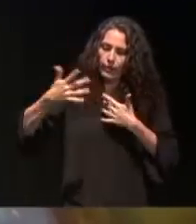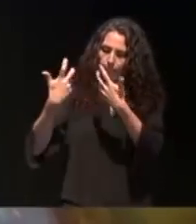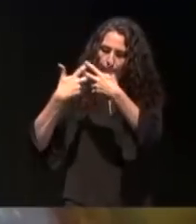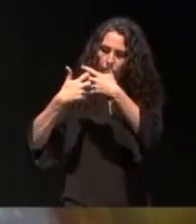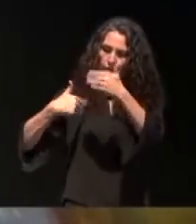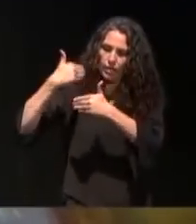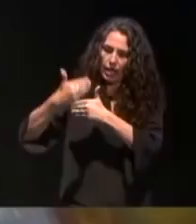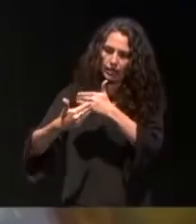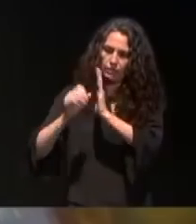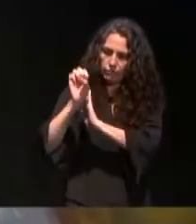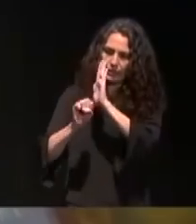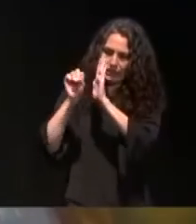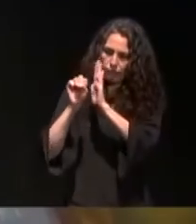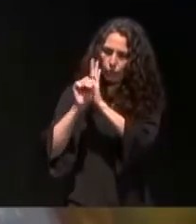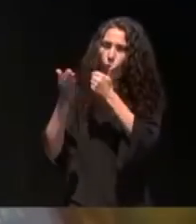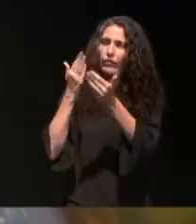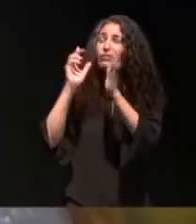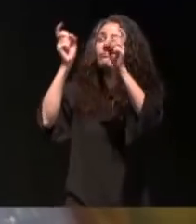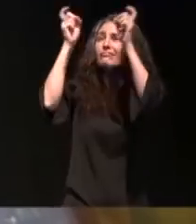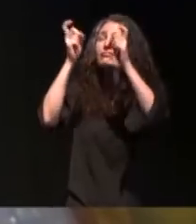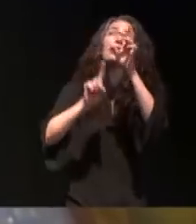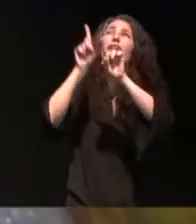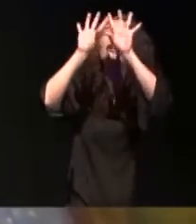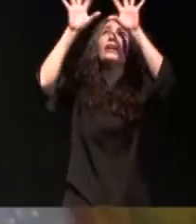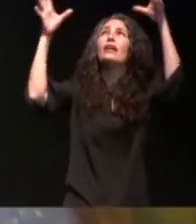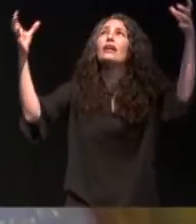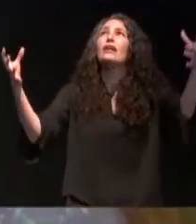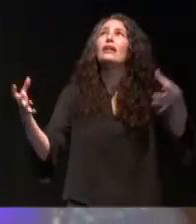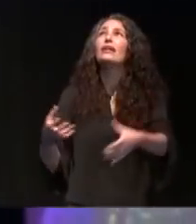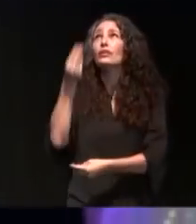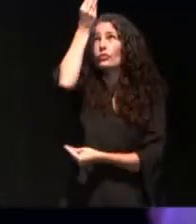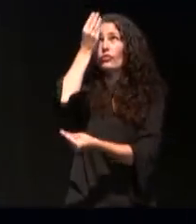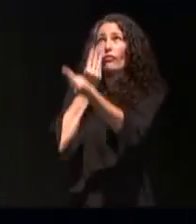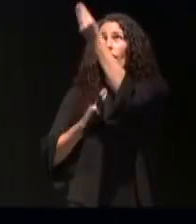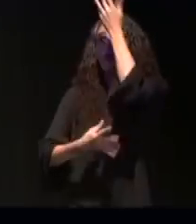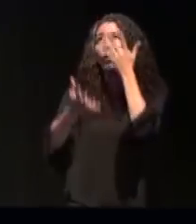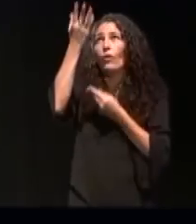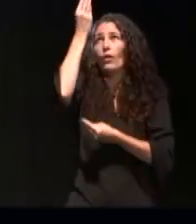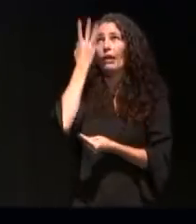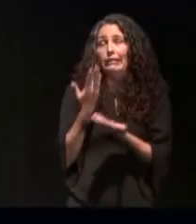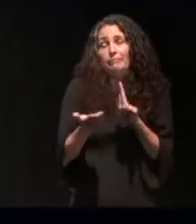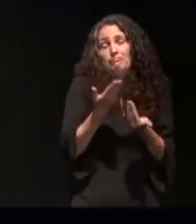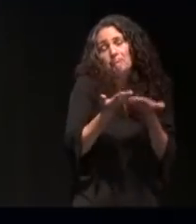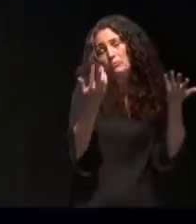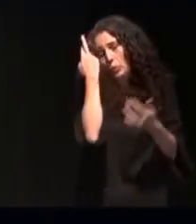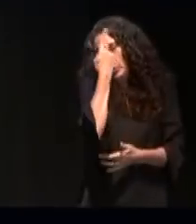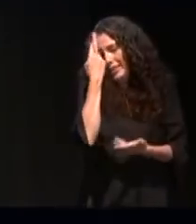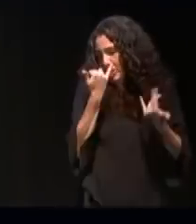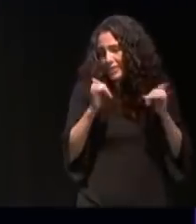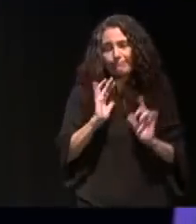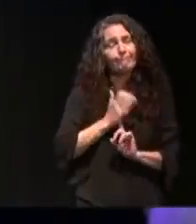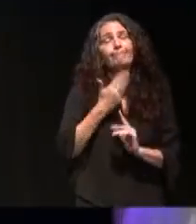match for the celebration that's happening cosmically. It begins to flow through you, and sometimes there's no reason for it at all. You're just in